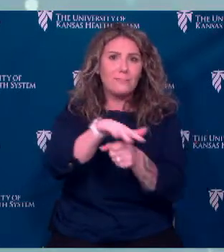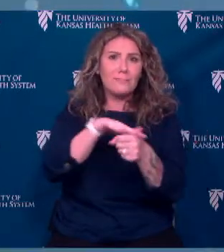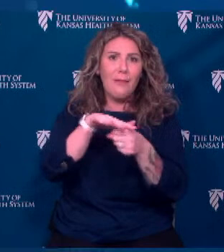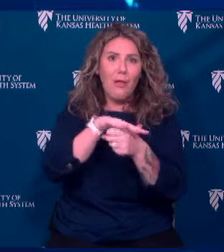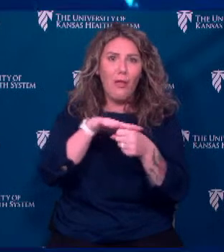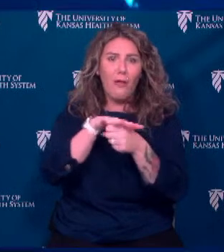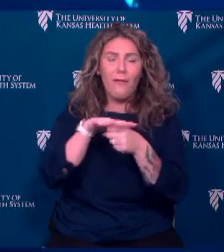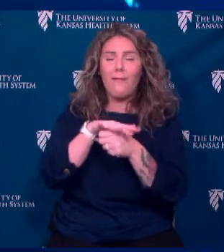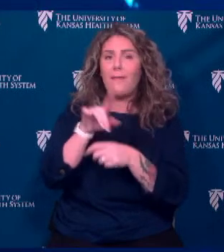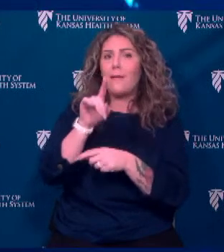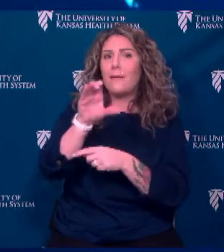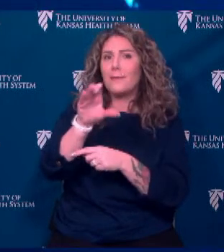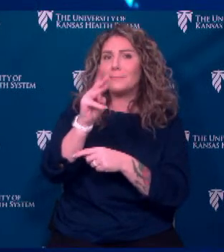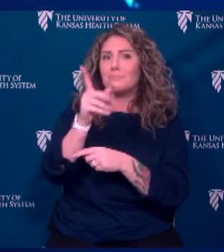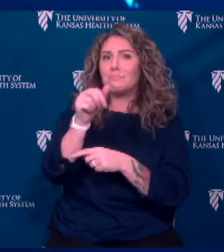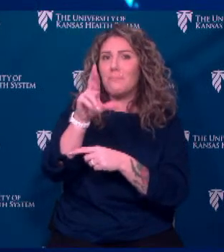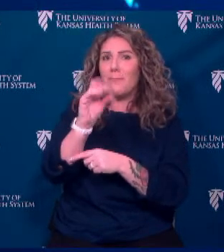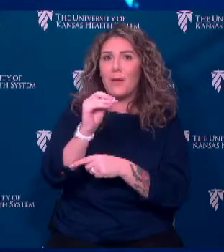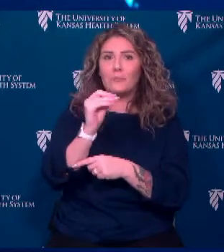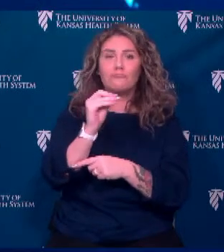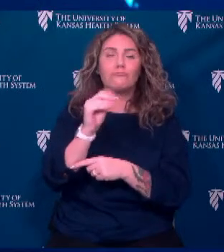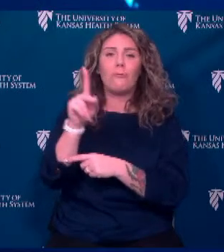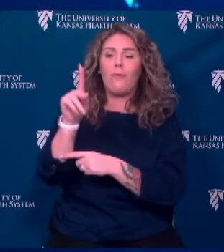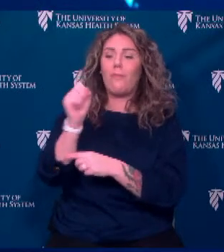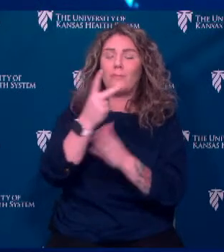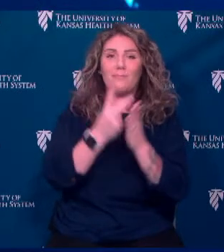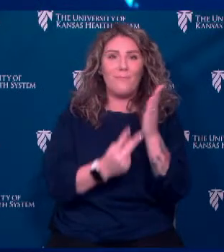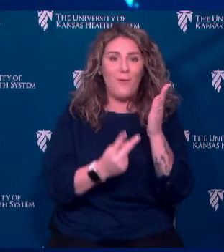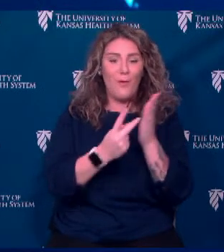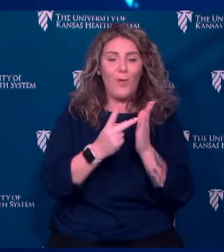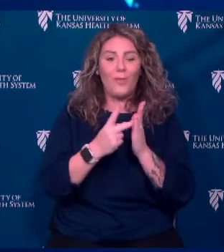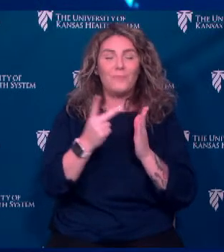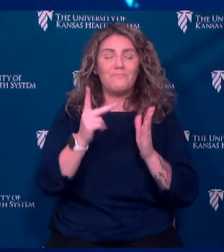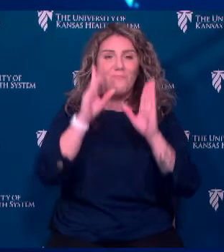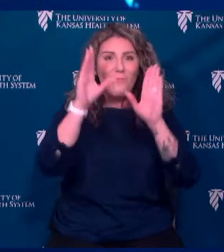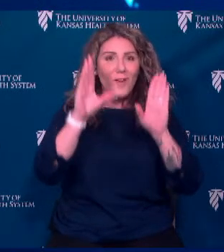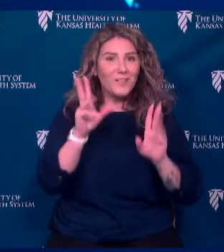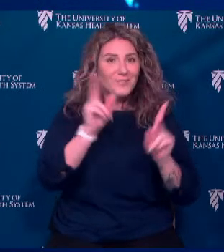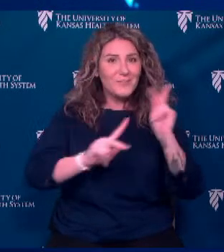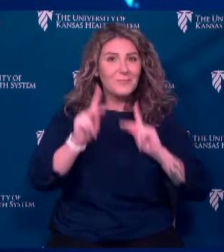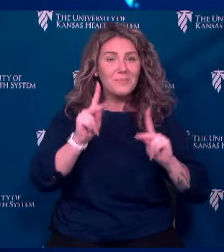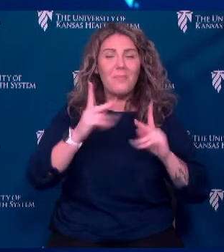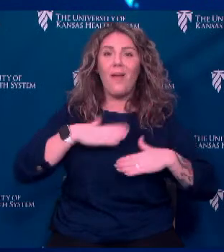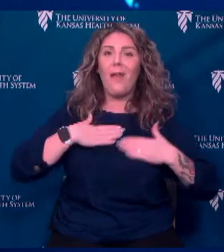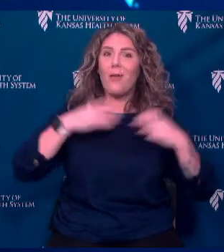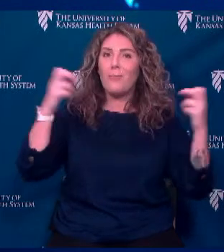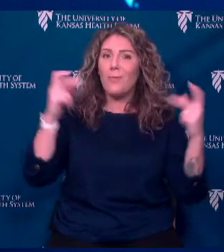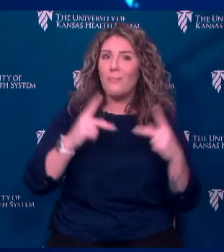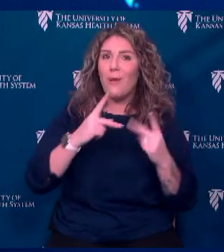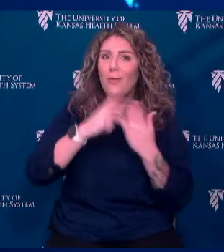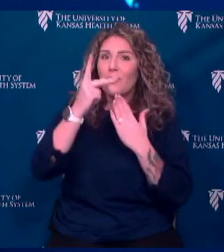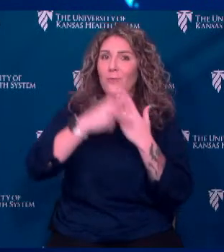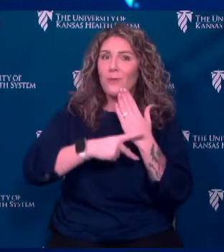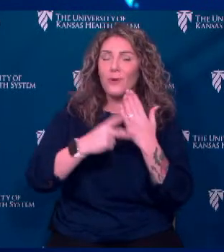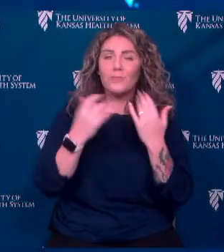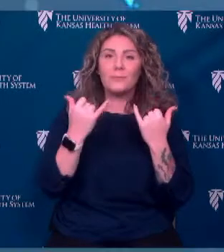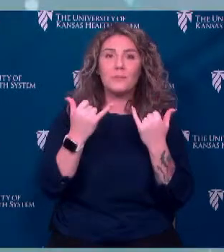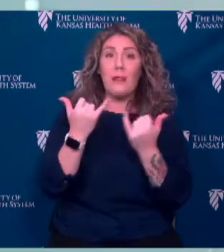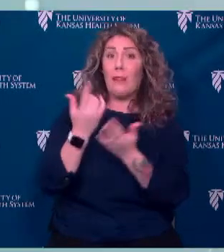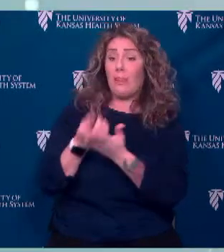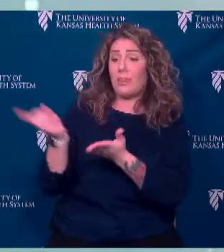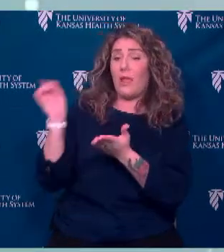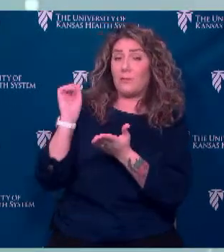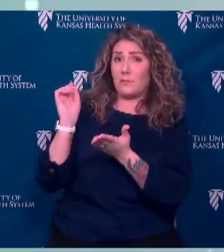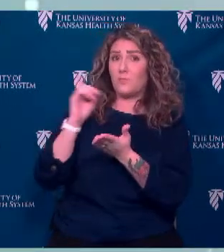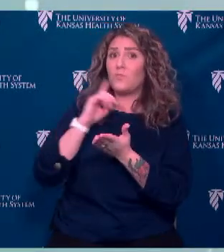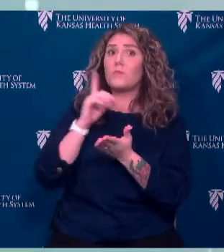and in the Kansas City metro, to be working with these terrific folks, and they're delighted to have them back on the program today. Hey, since last week when we were